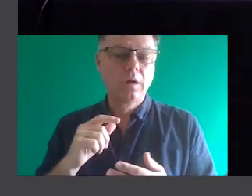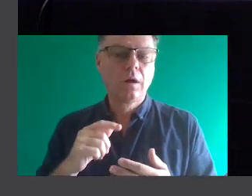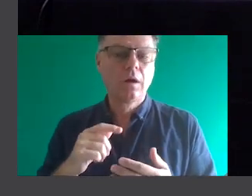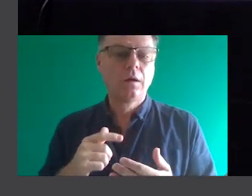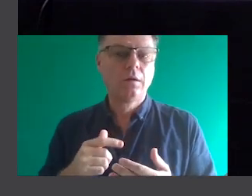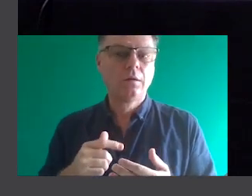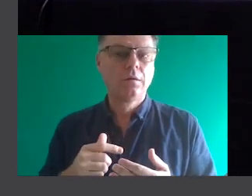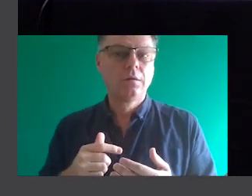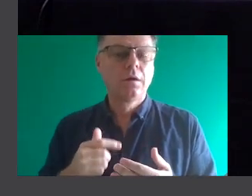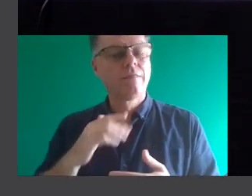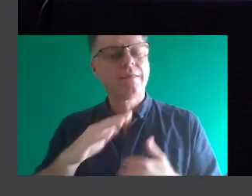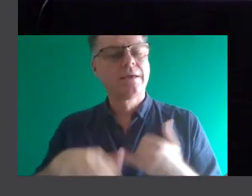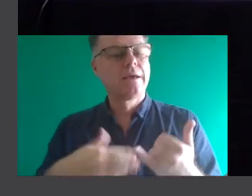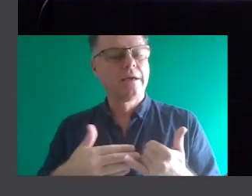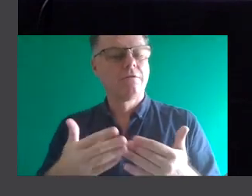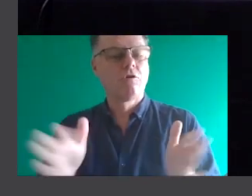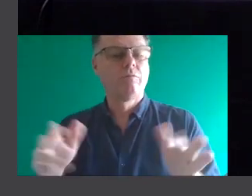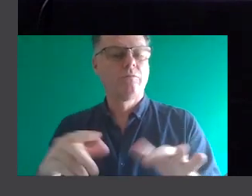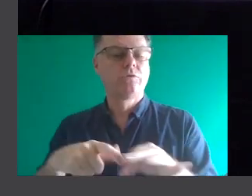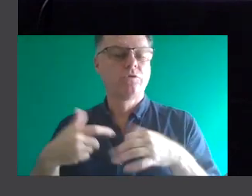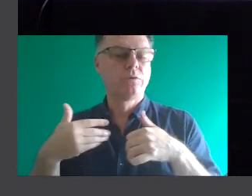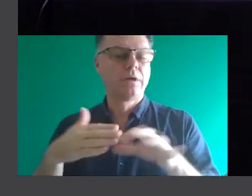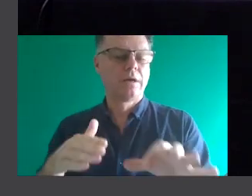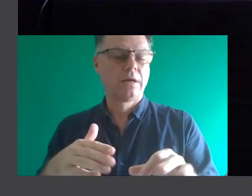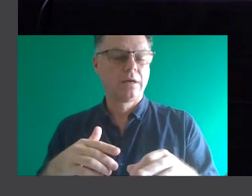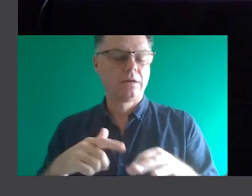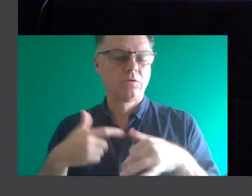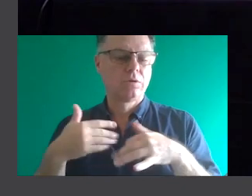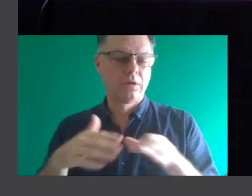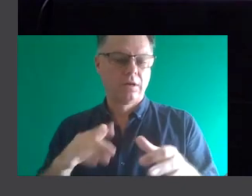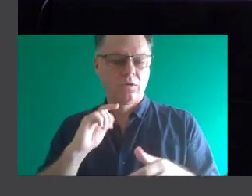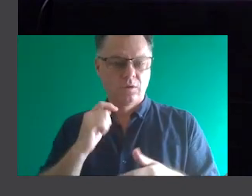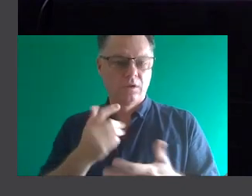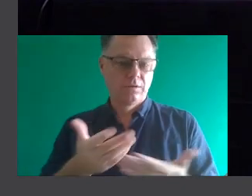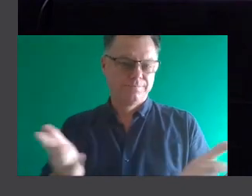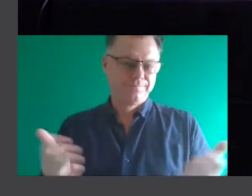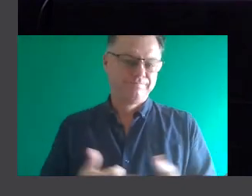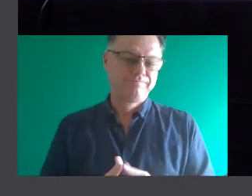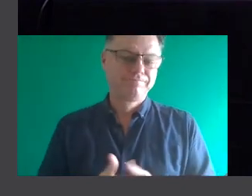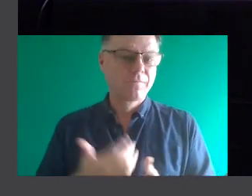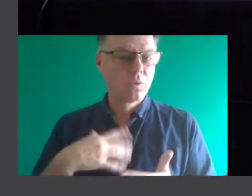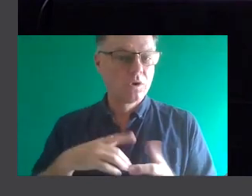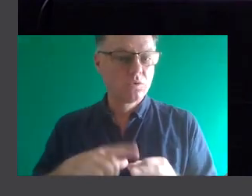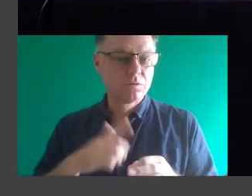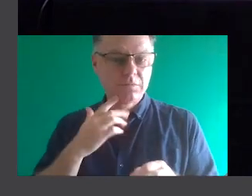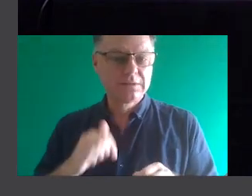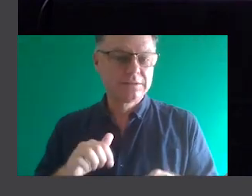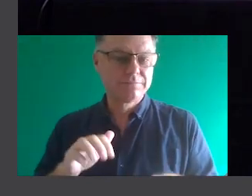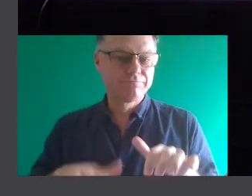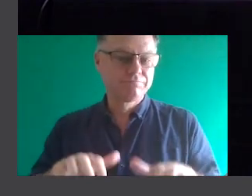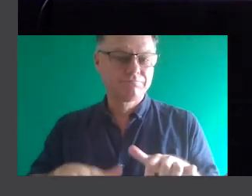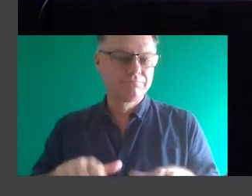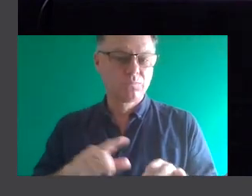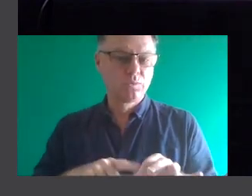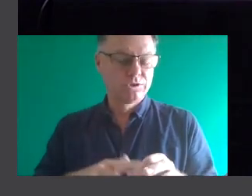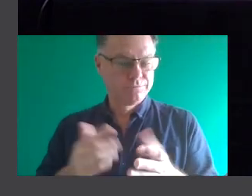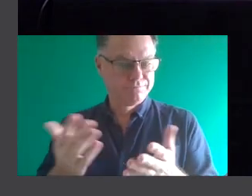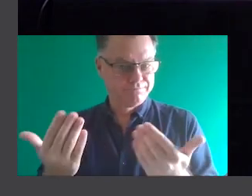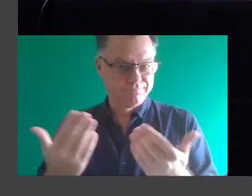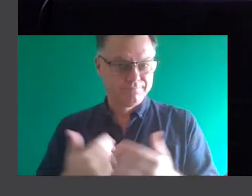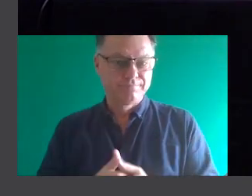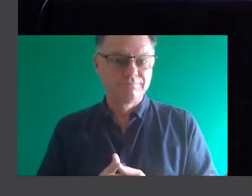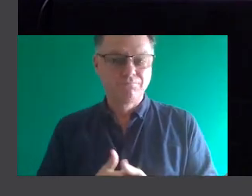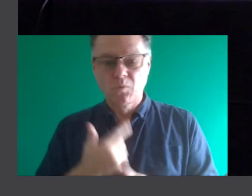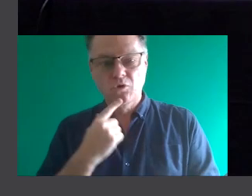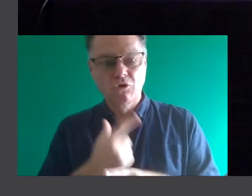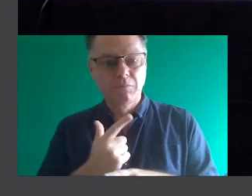Now, there will be an opportunity to ask questions during an audience Q&A session in the second half of this webinar. So if you